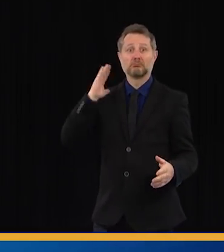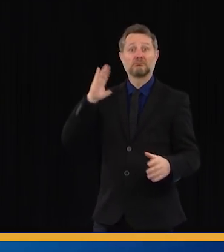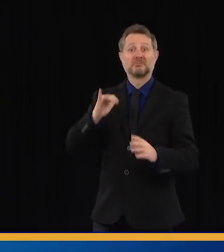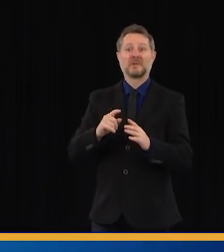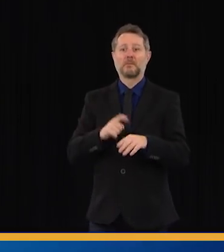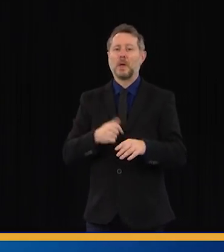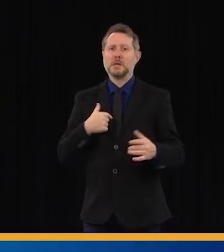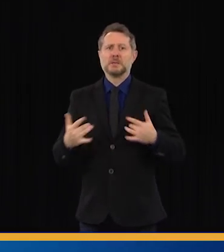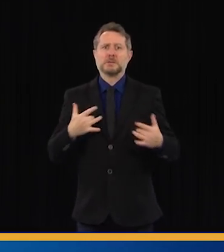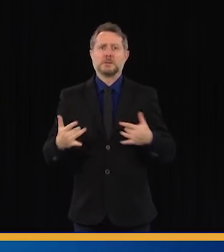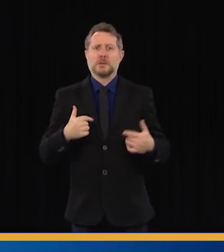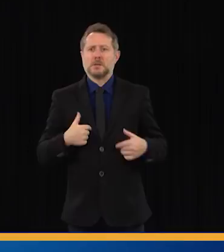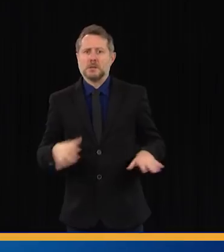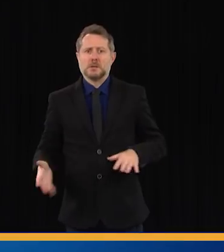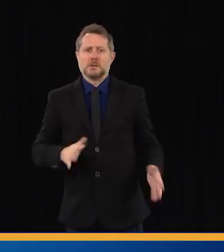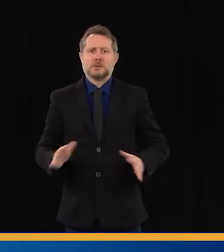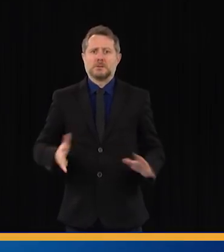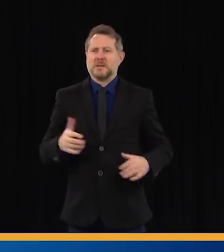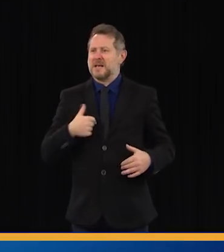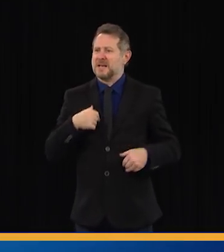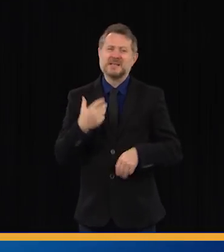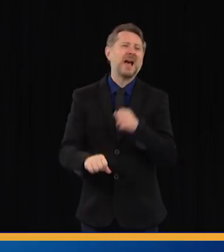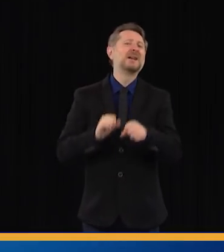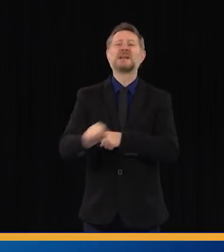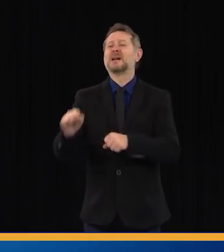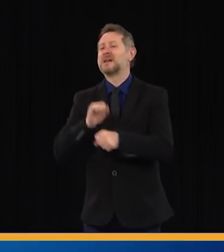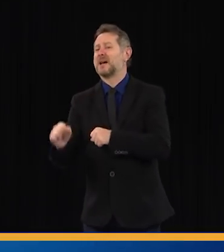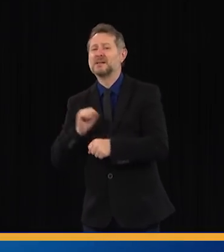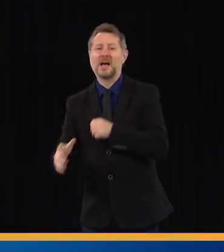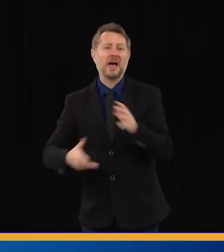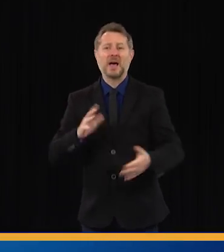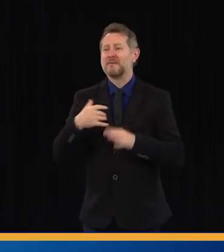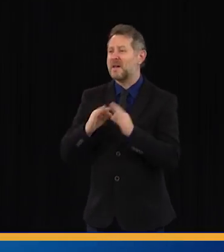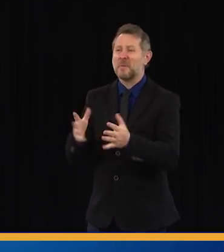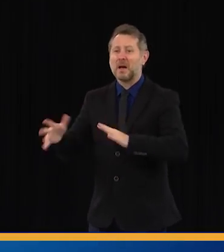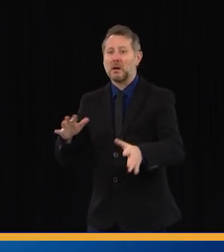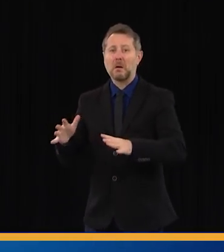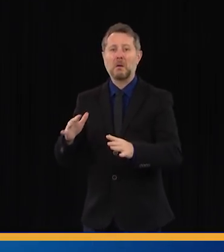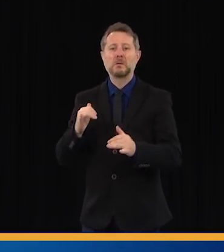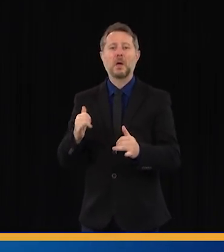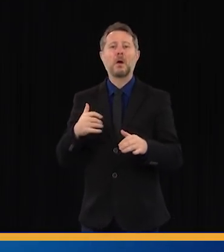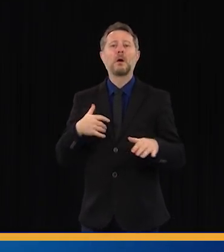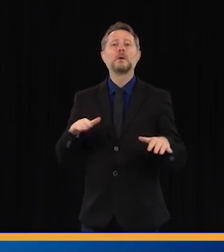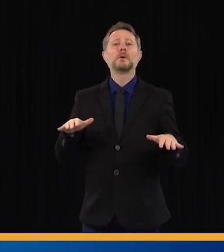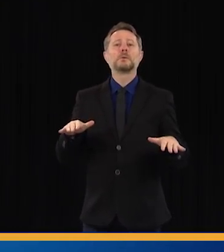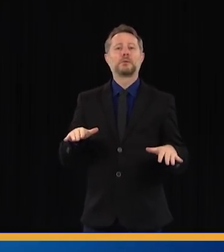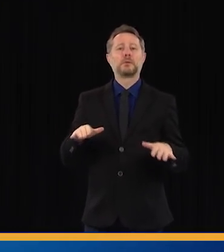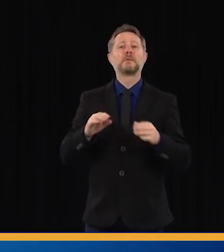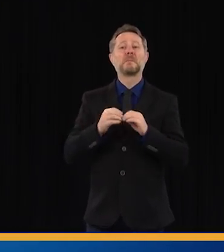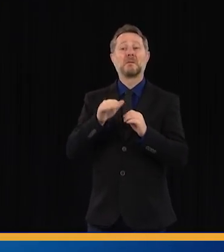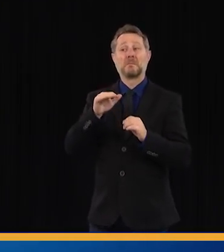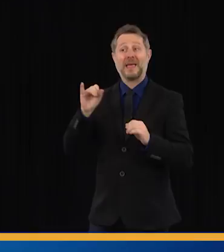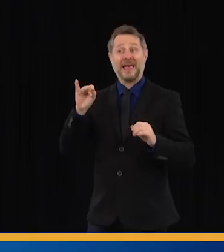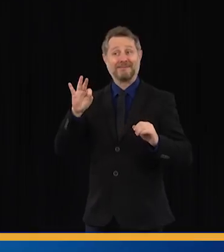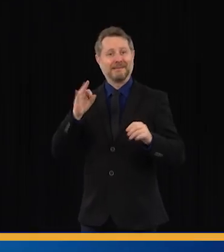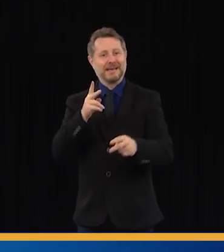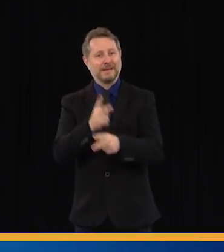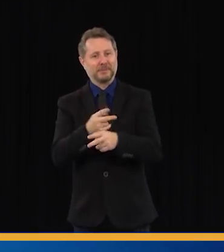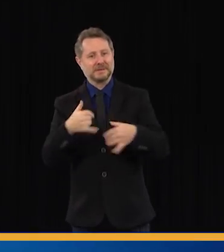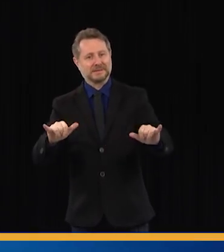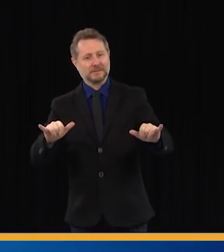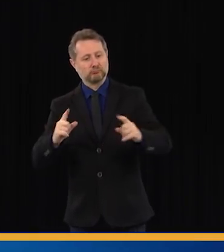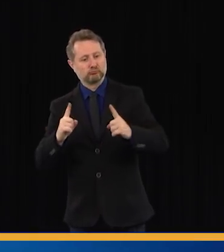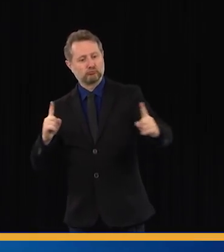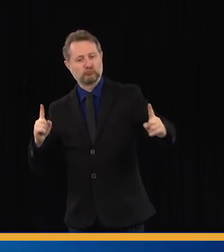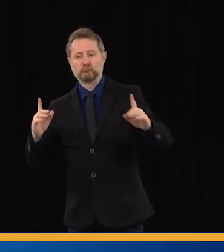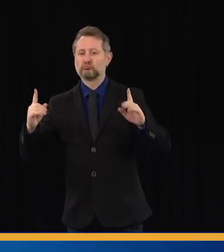no matter what I did. We're past that. If you isolate, if you take the precautions, your family